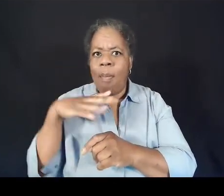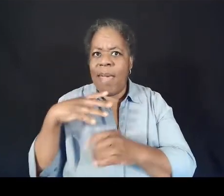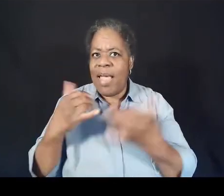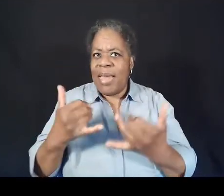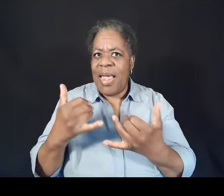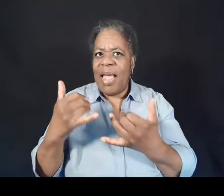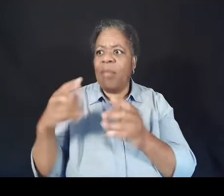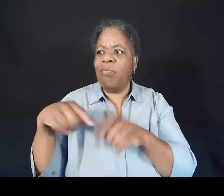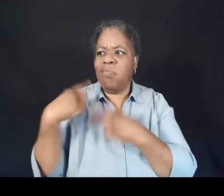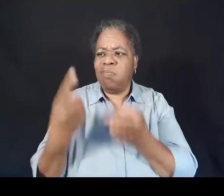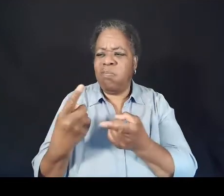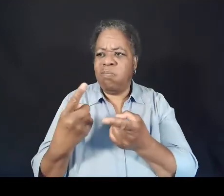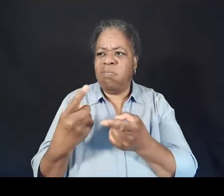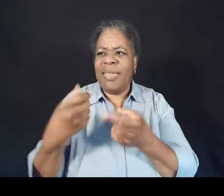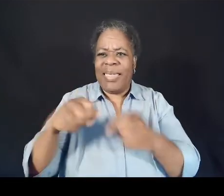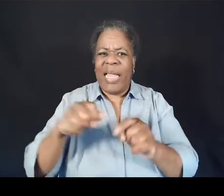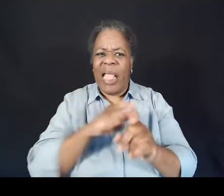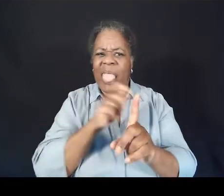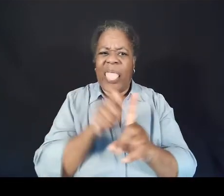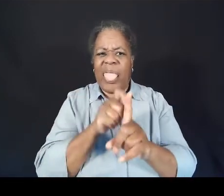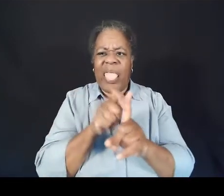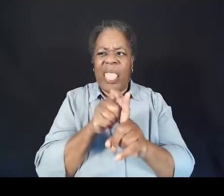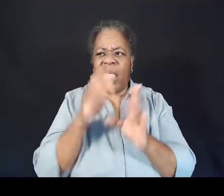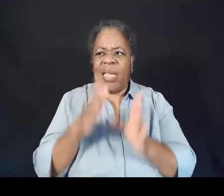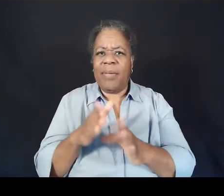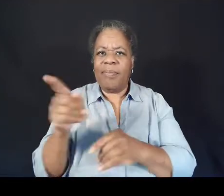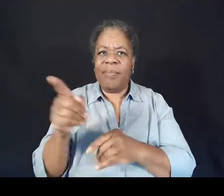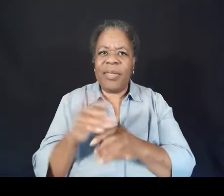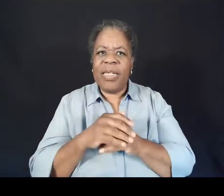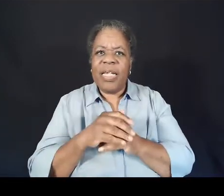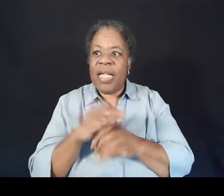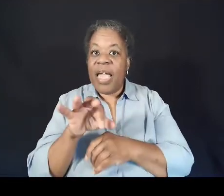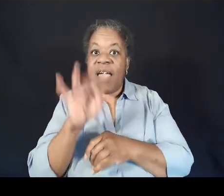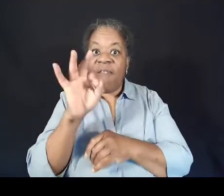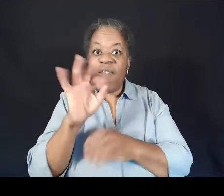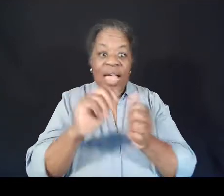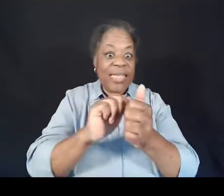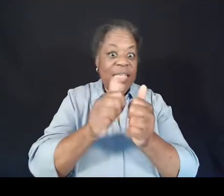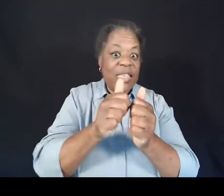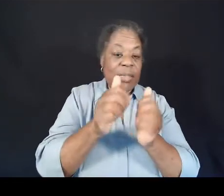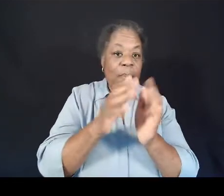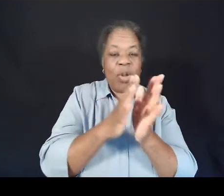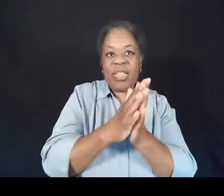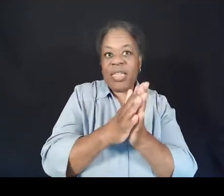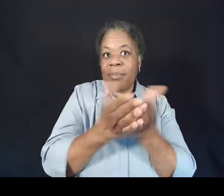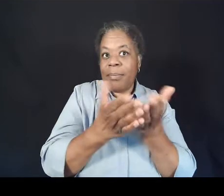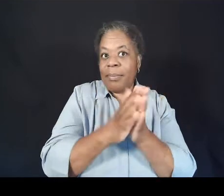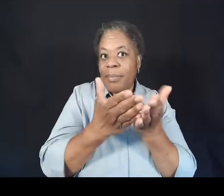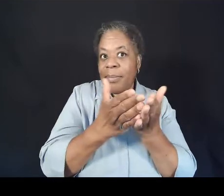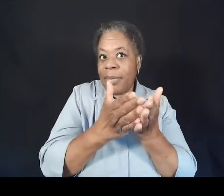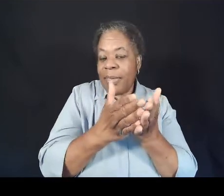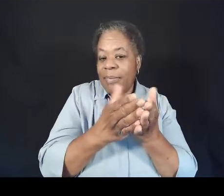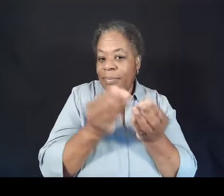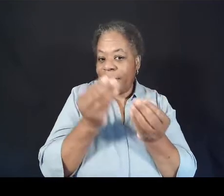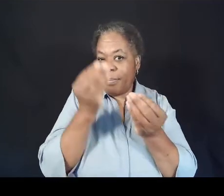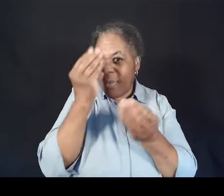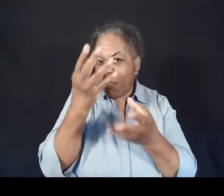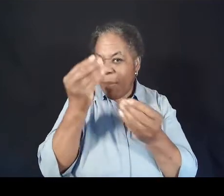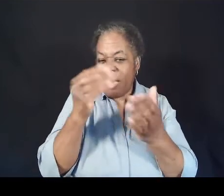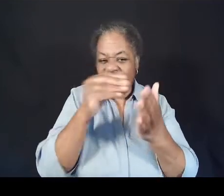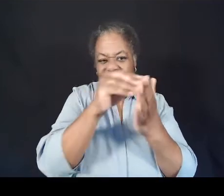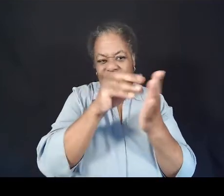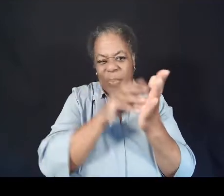a thug. Snooping around, old man Biff finds a sports almanac that contains the scores of every sporting event